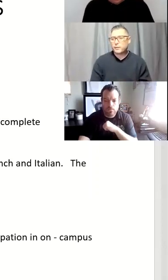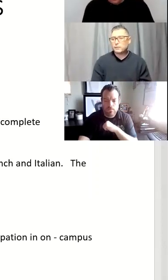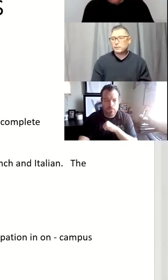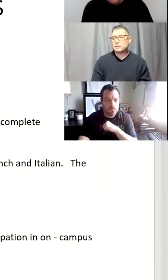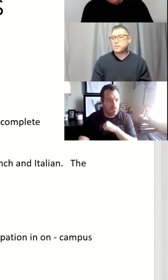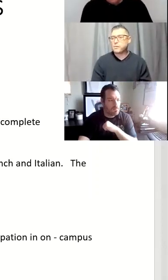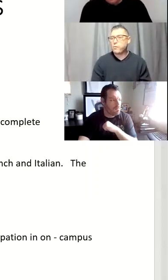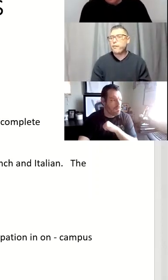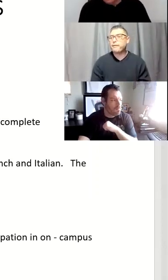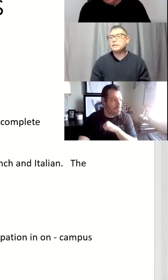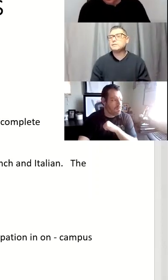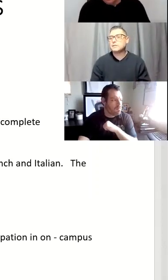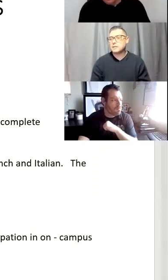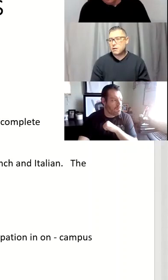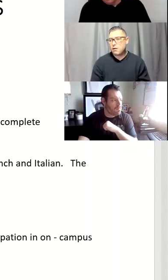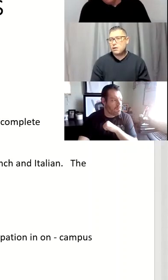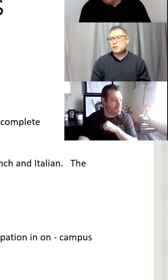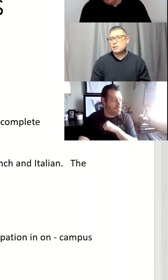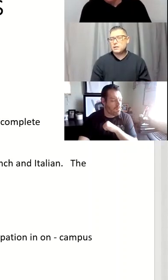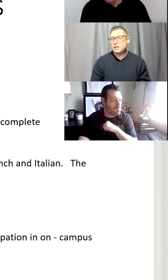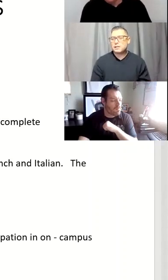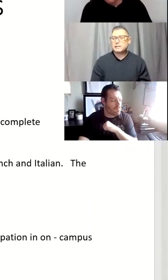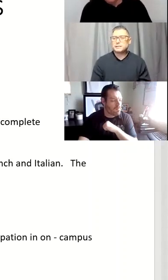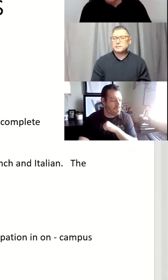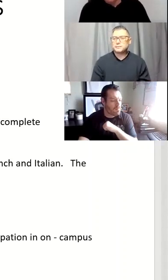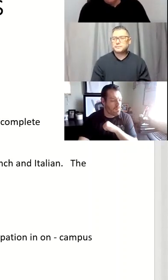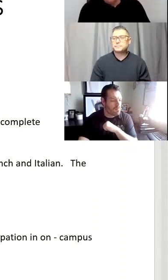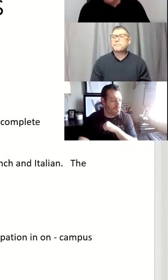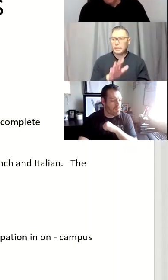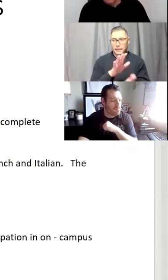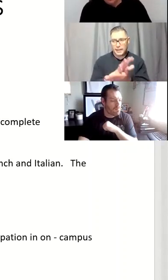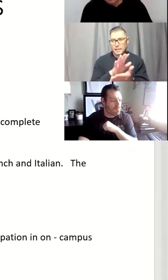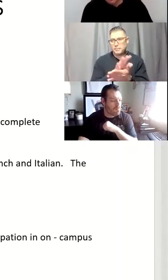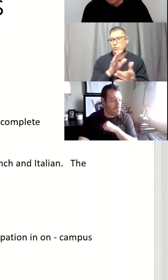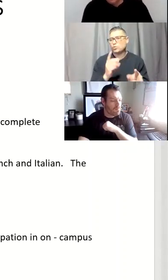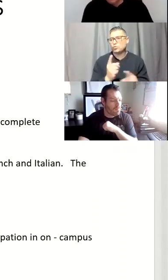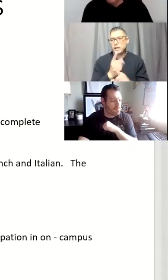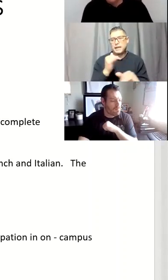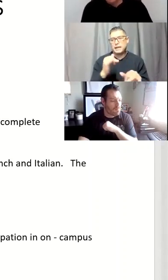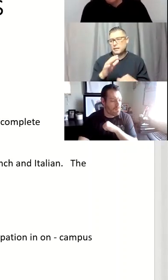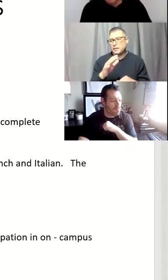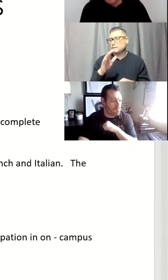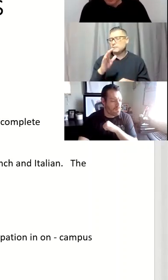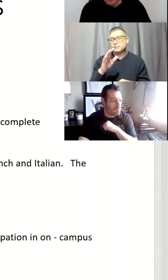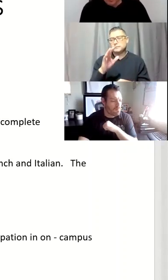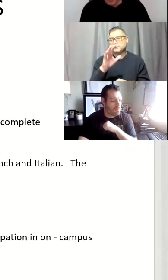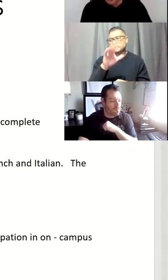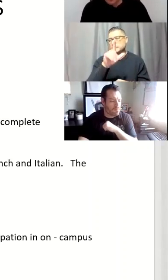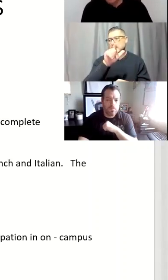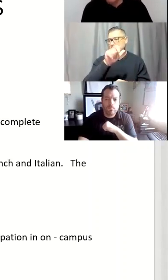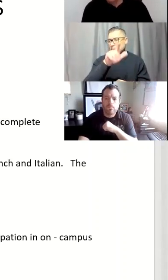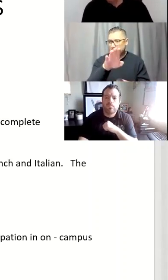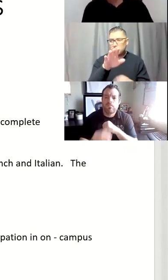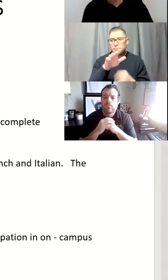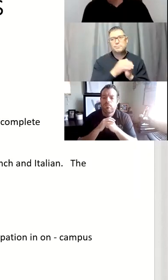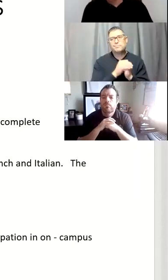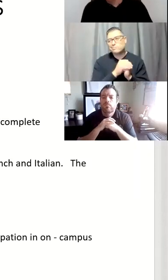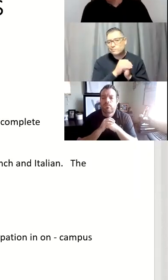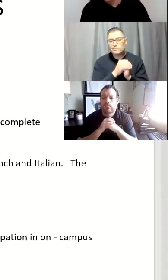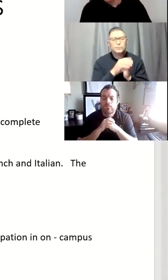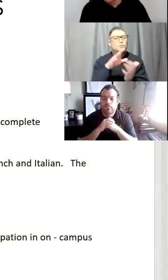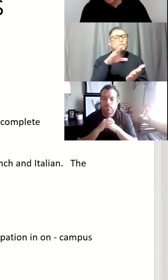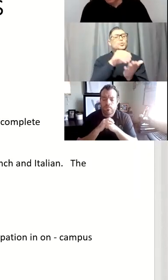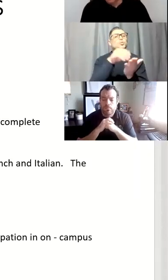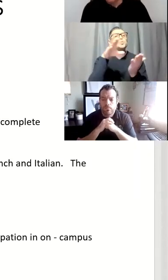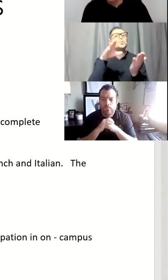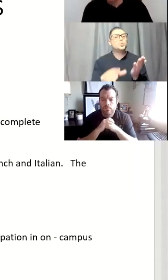So our campus, we have a completely mediated laboratory, as I mentioned before. Students that go